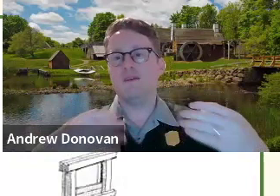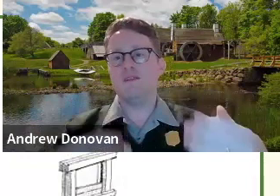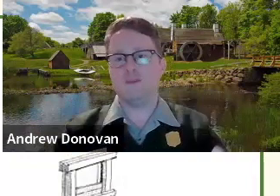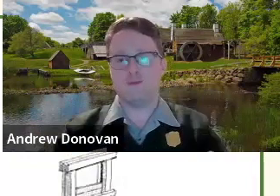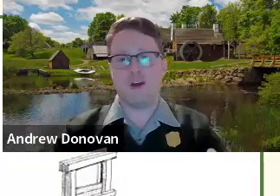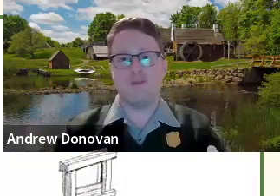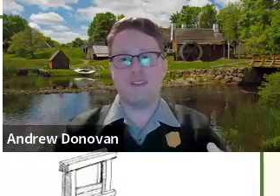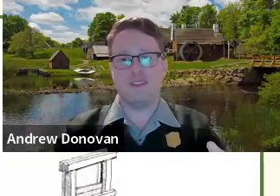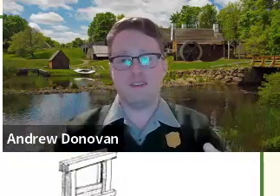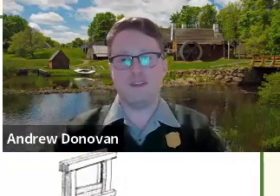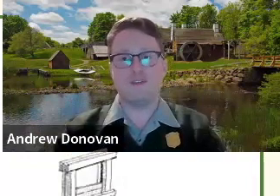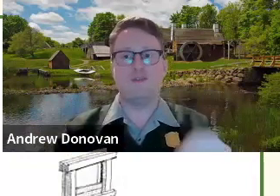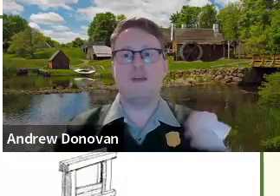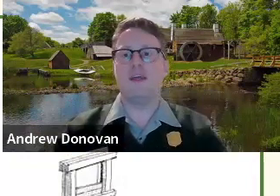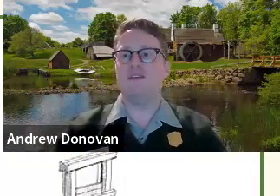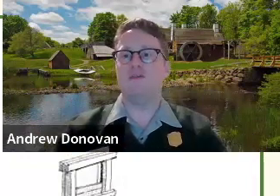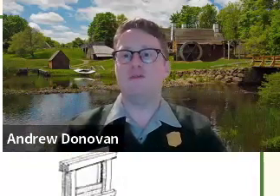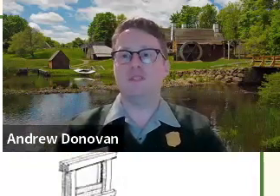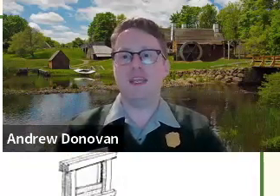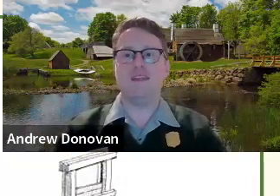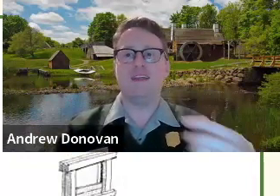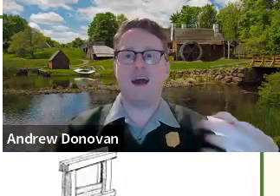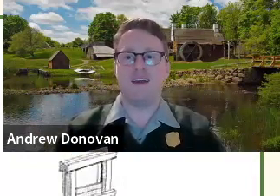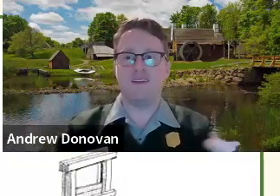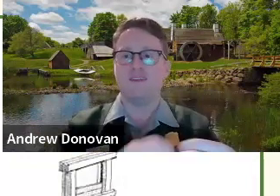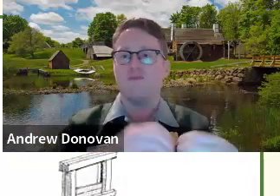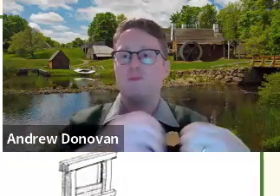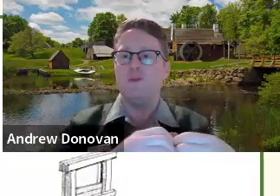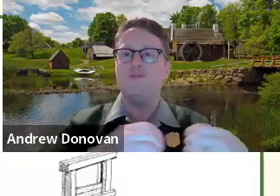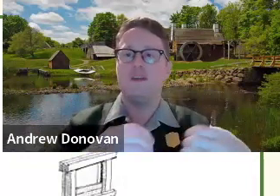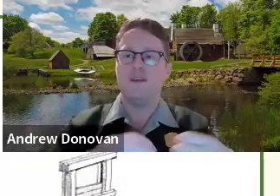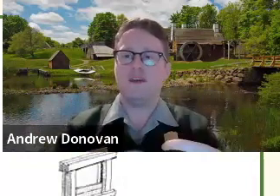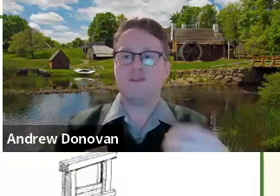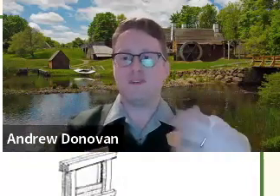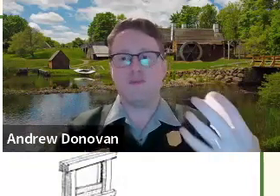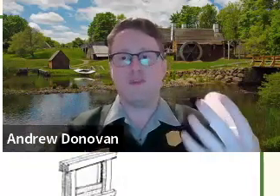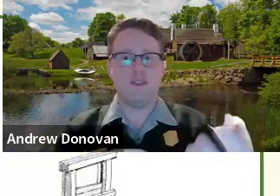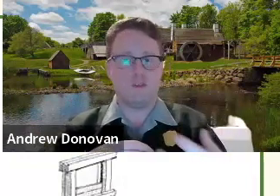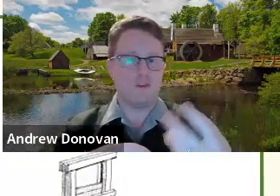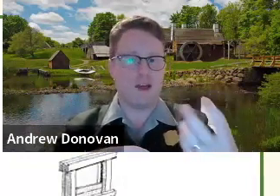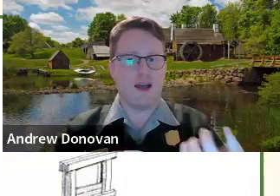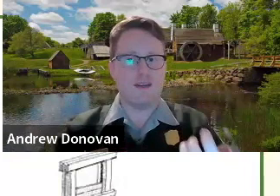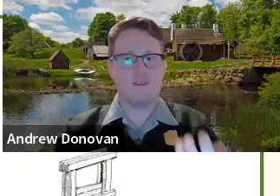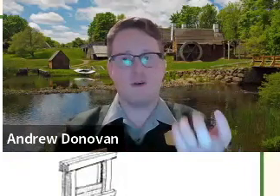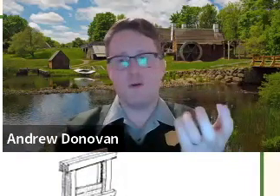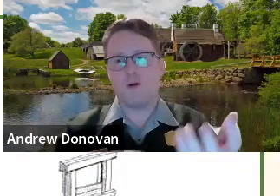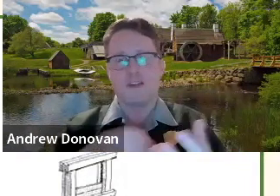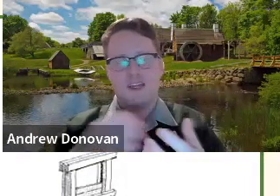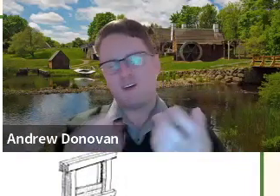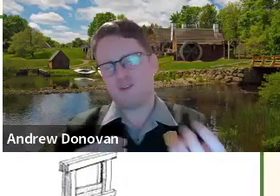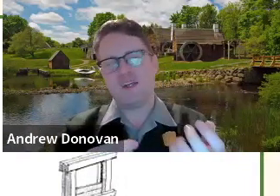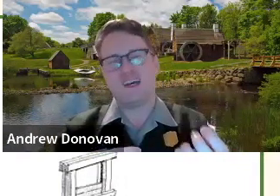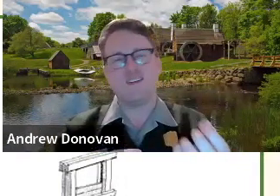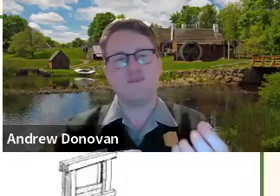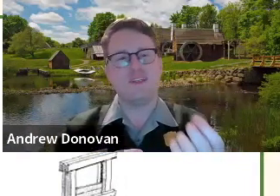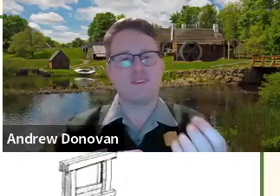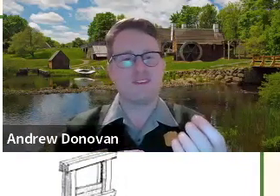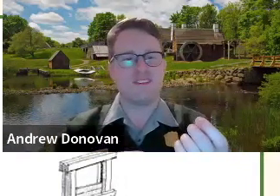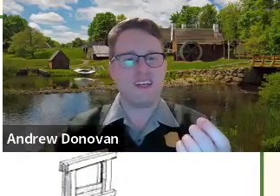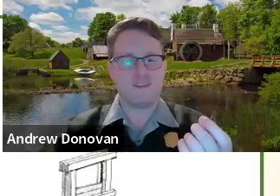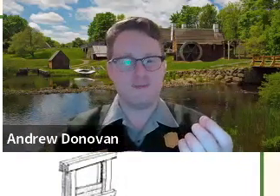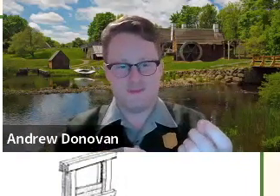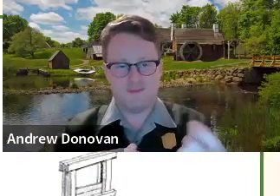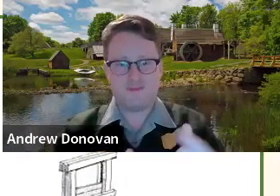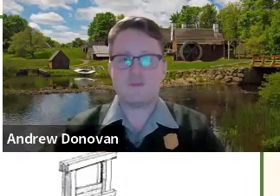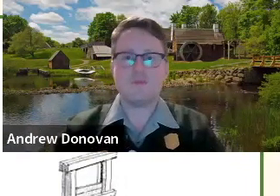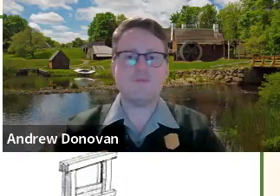used to melt those raw materials and to take the iron and remove it from the sort of iron ore that also has other